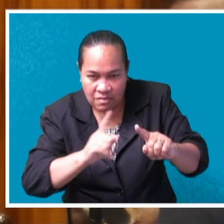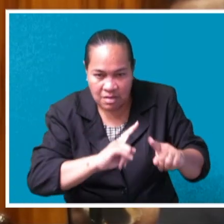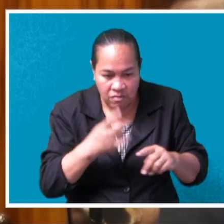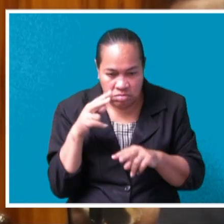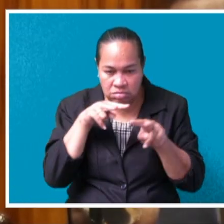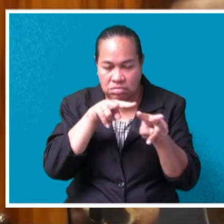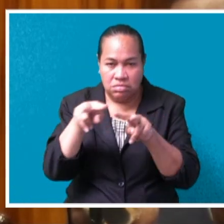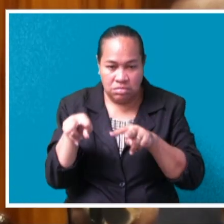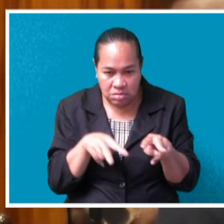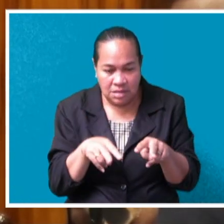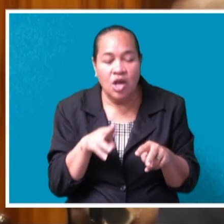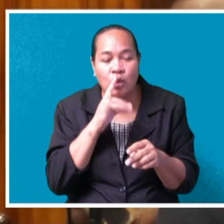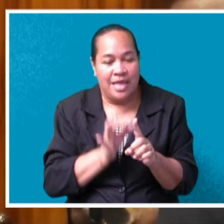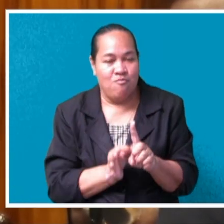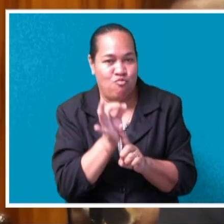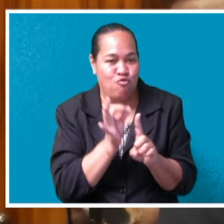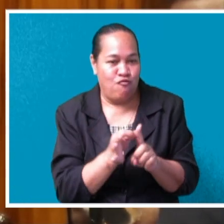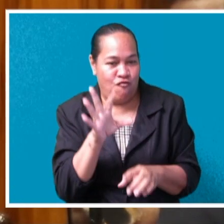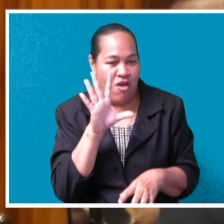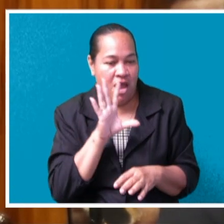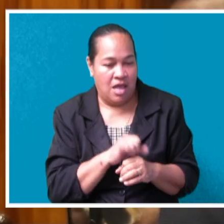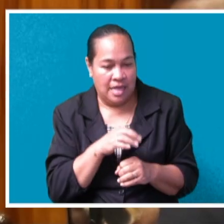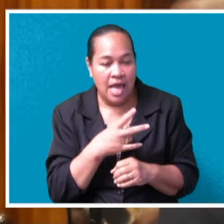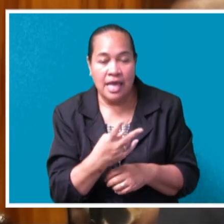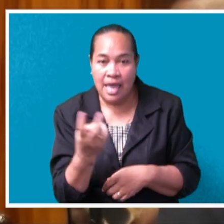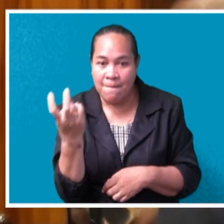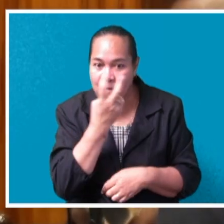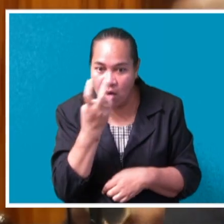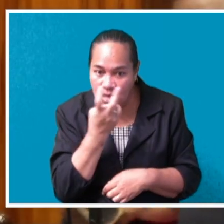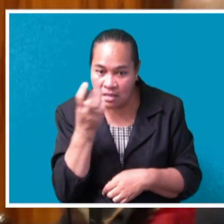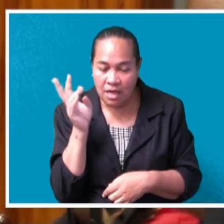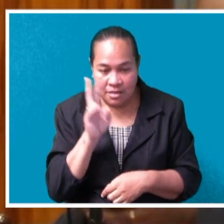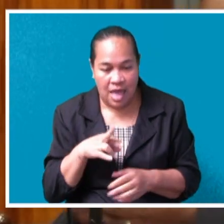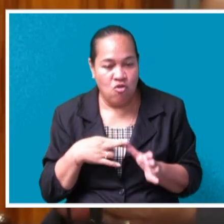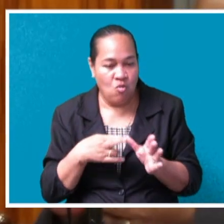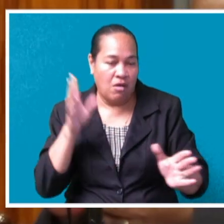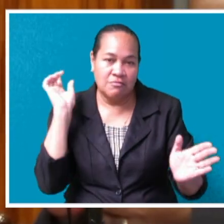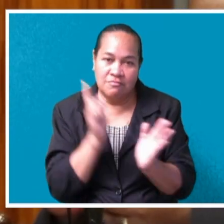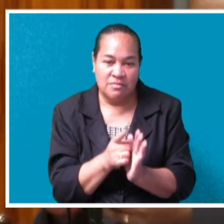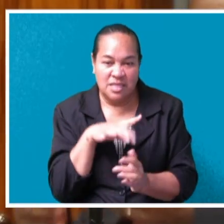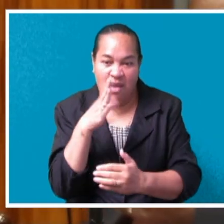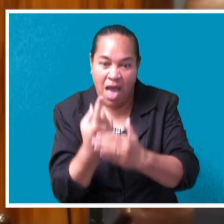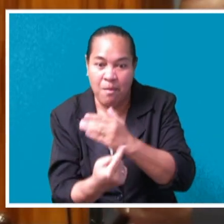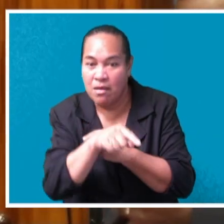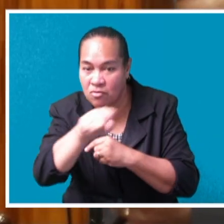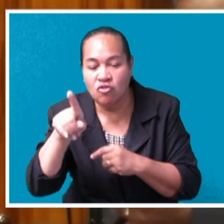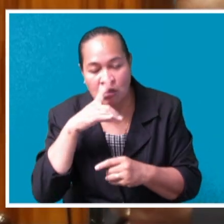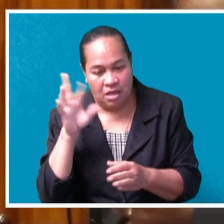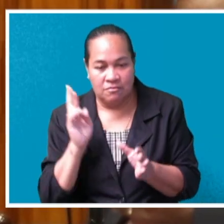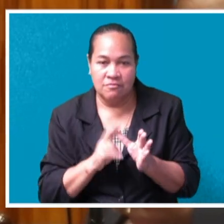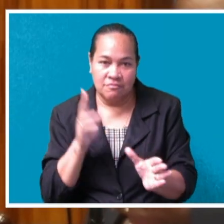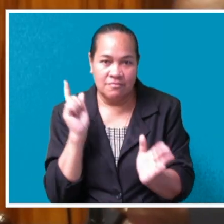improving Fiji's capacity to monitor and respond to development within our maritime domain. New